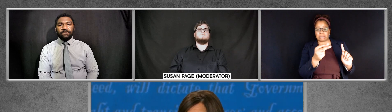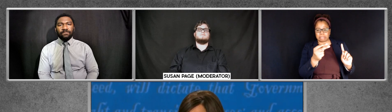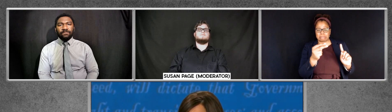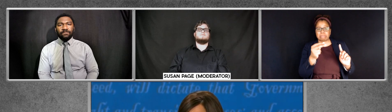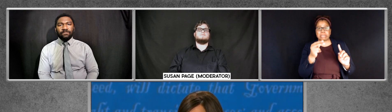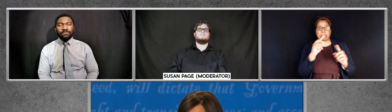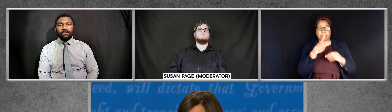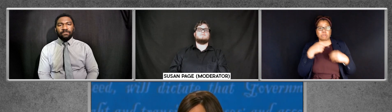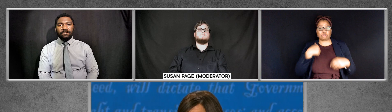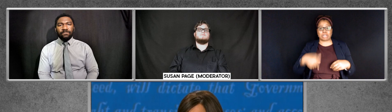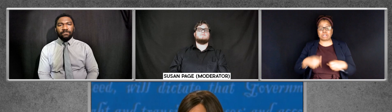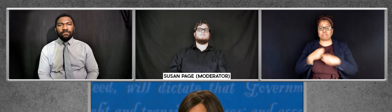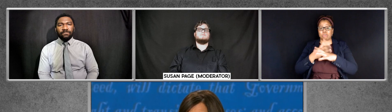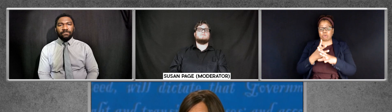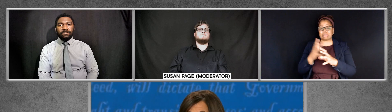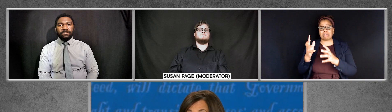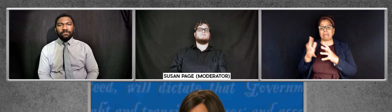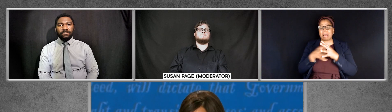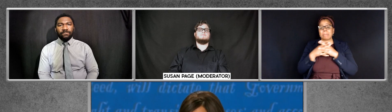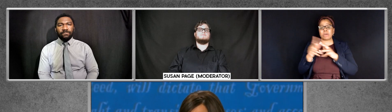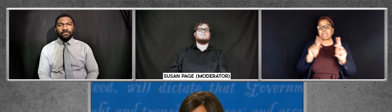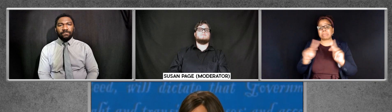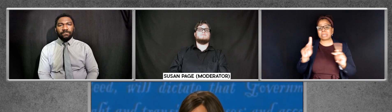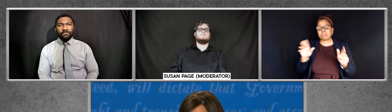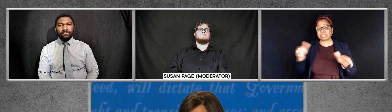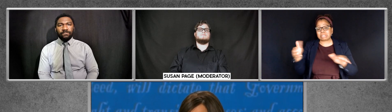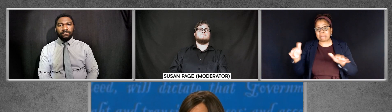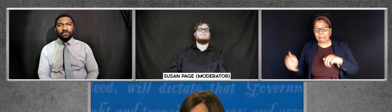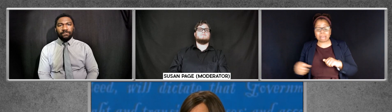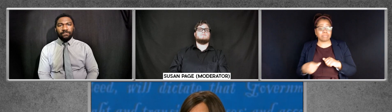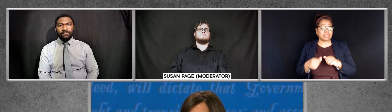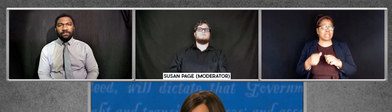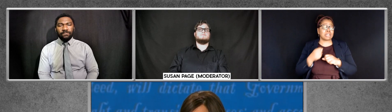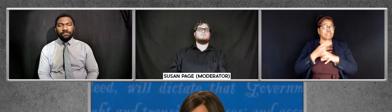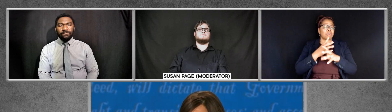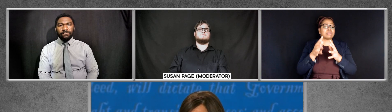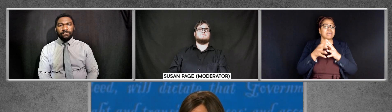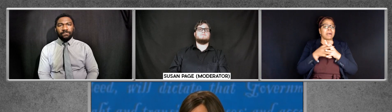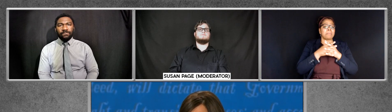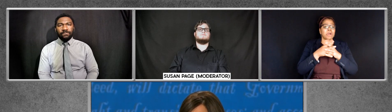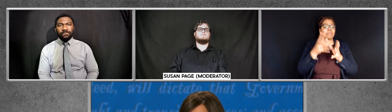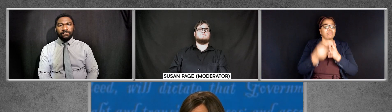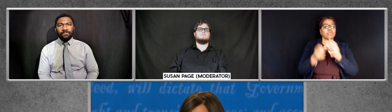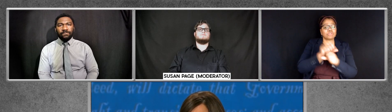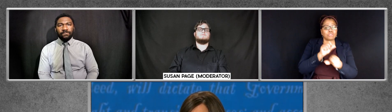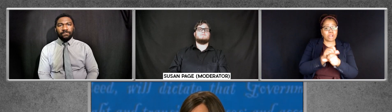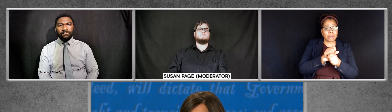American lives, American jobs, and America's standing.